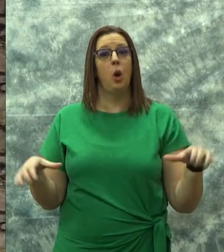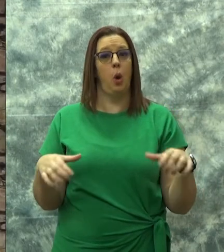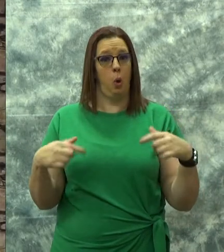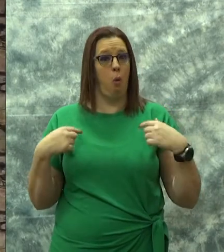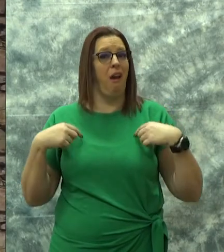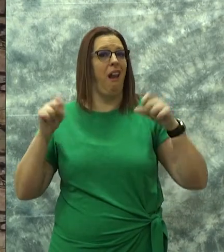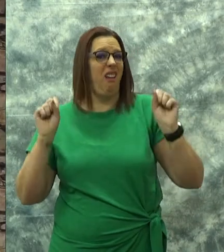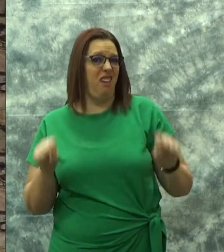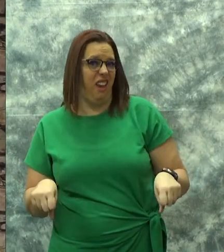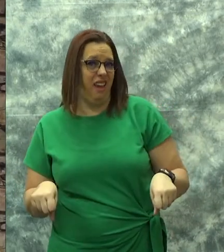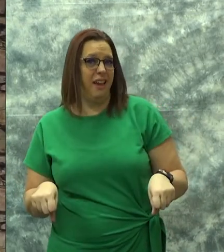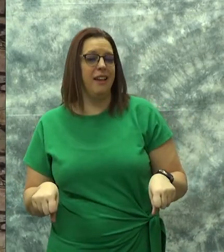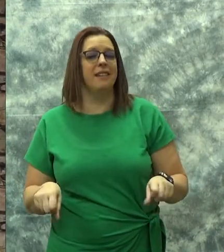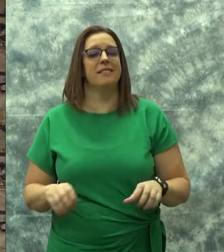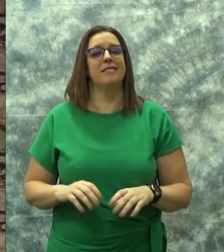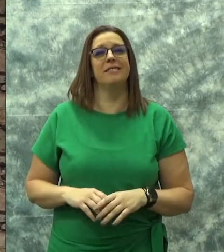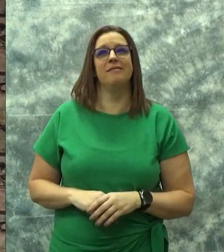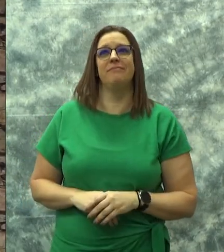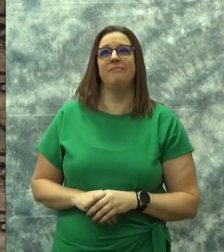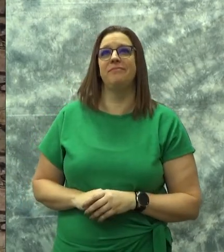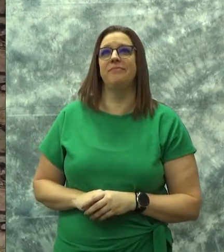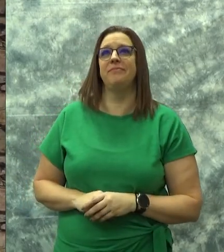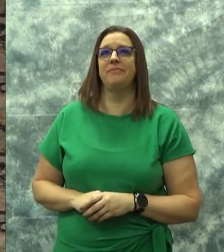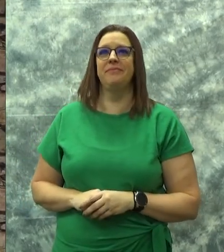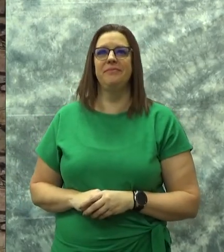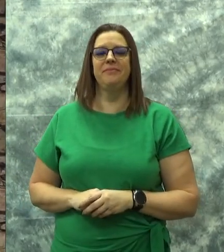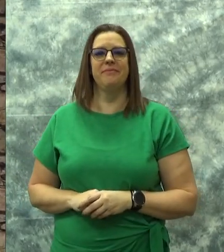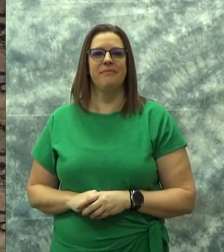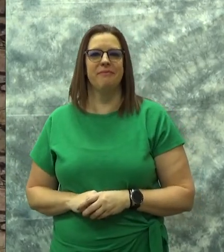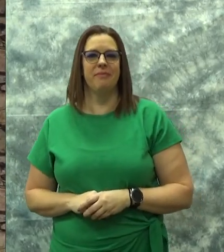and do what I can do.